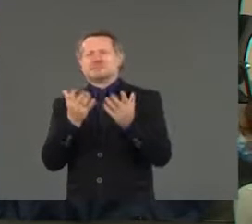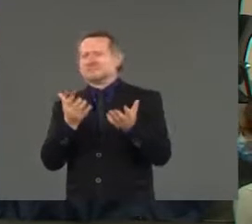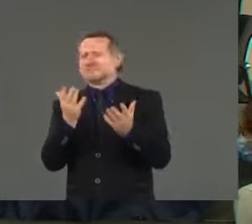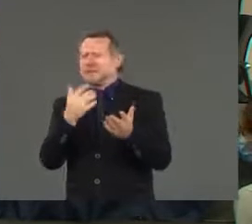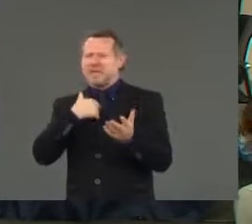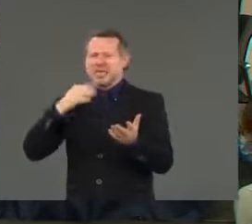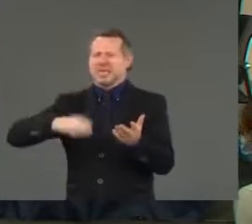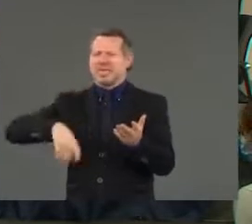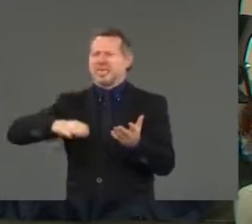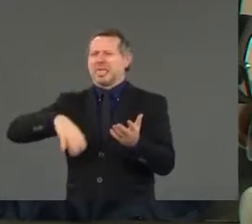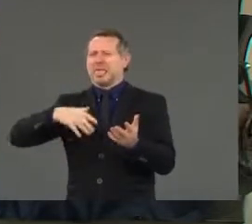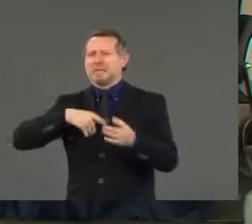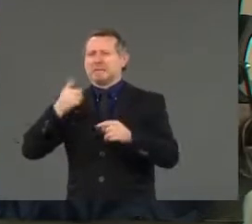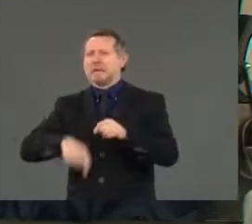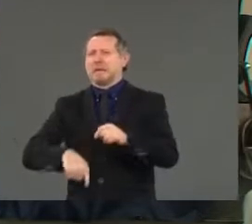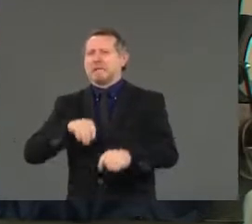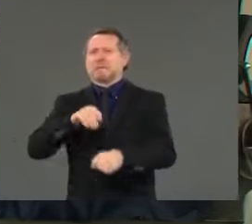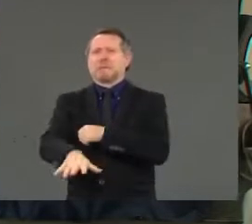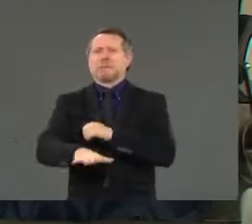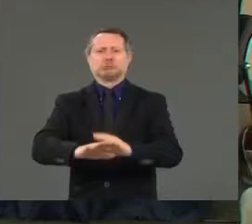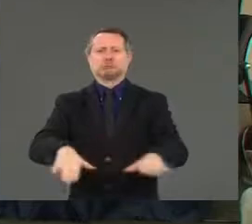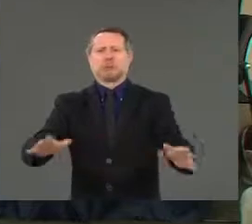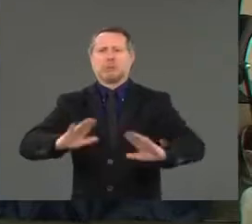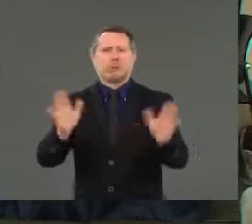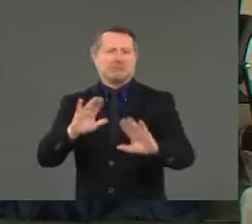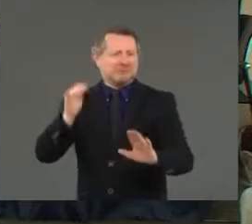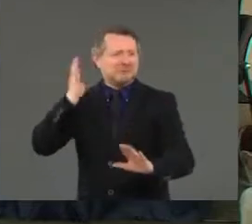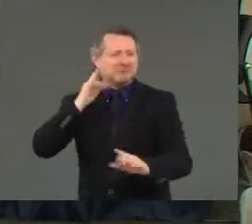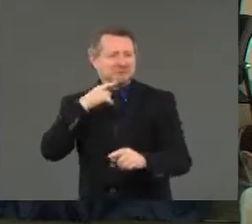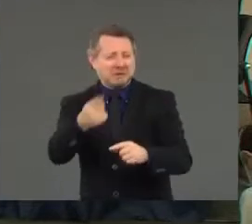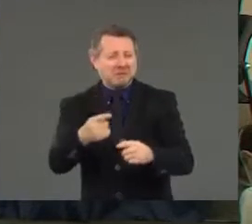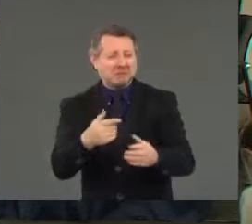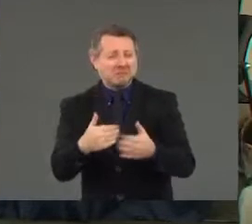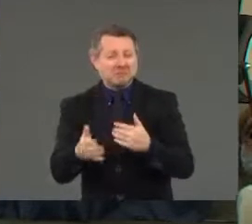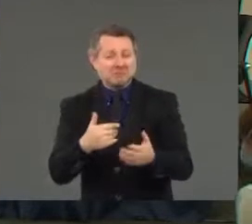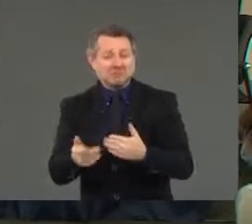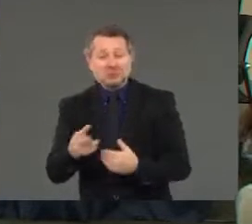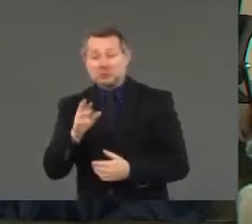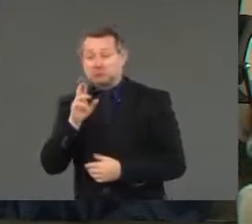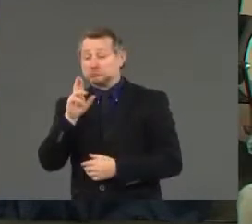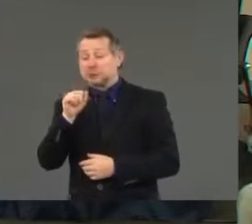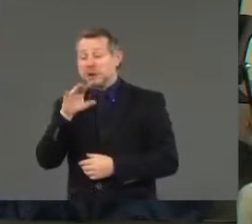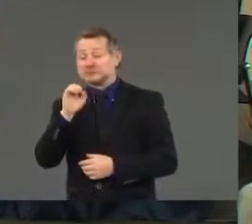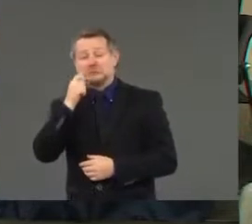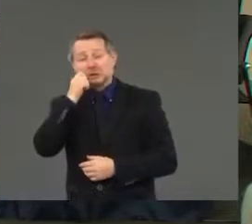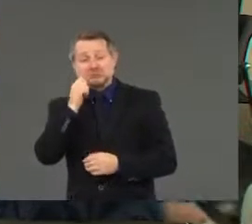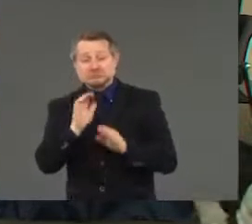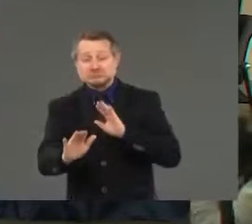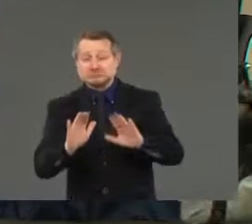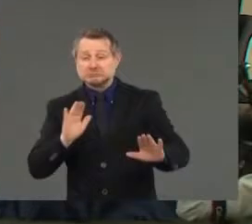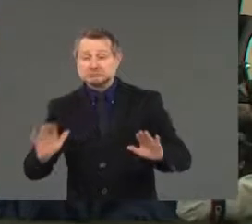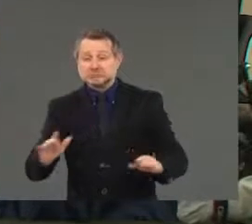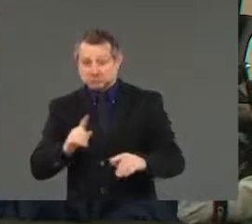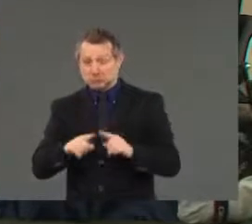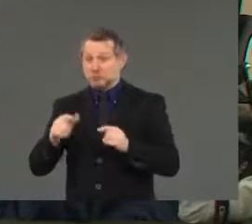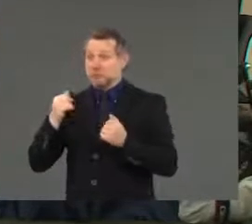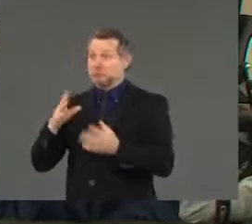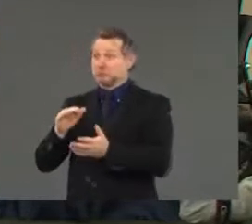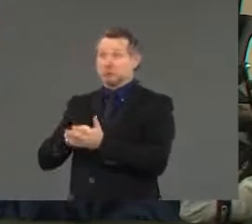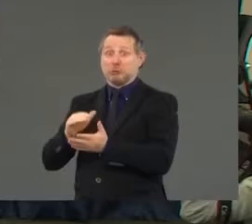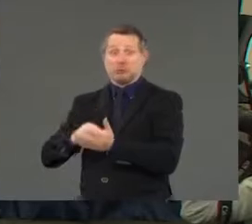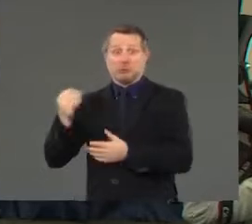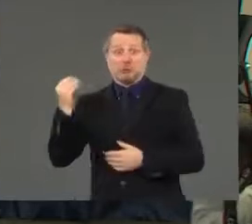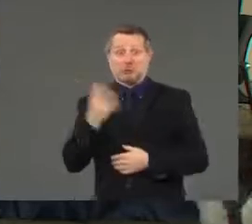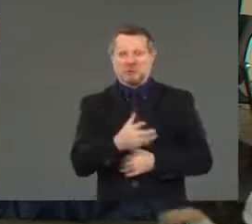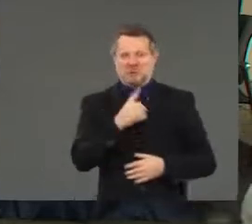all races, but then the doctors discovered that there's a pattern and it's affecting more